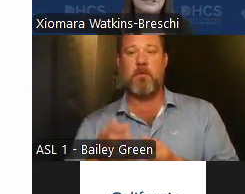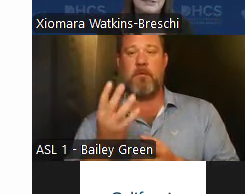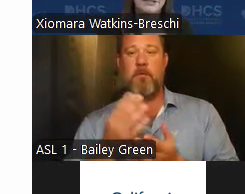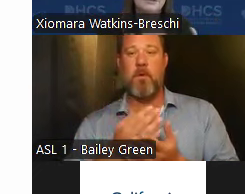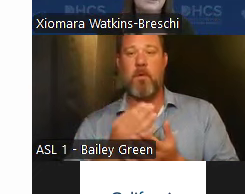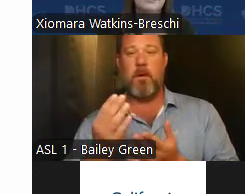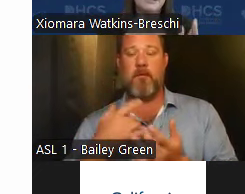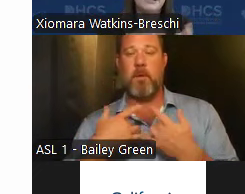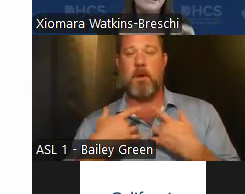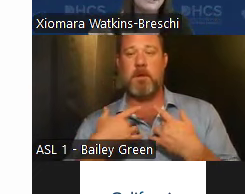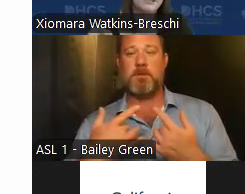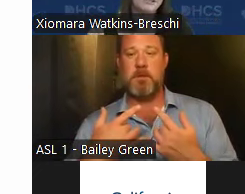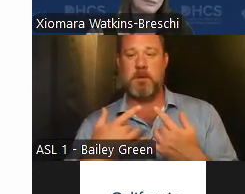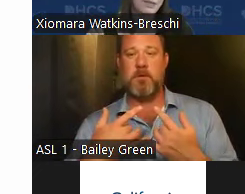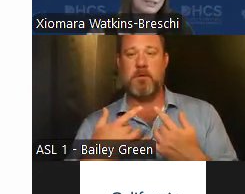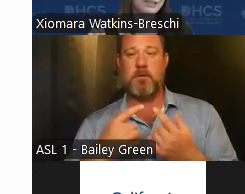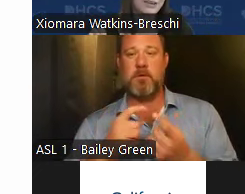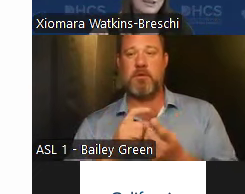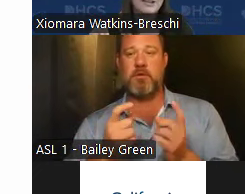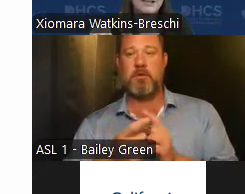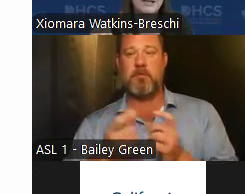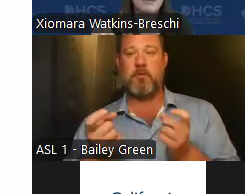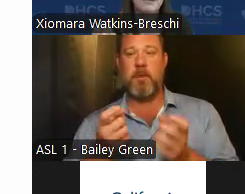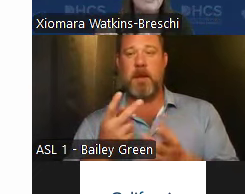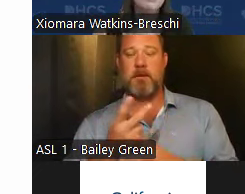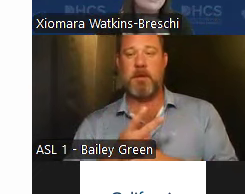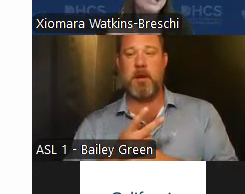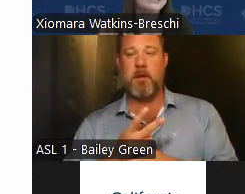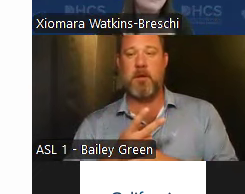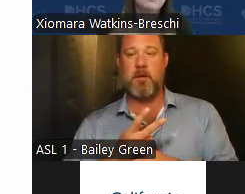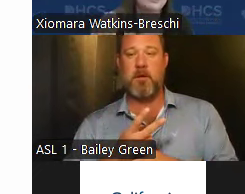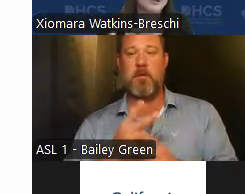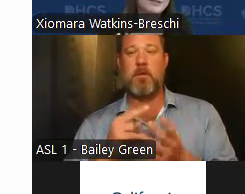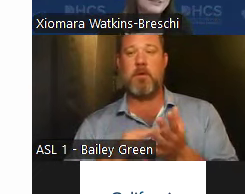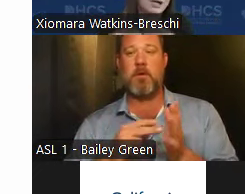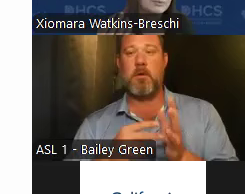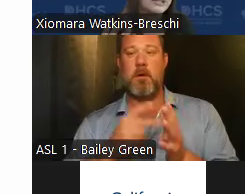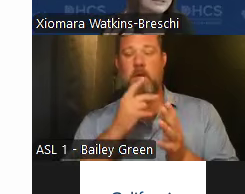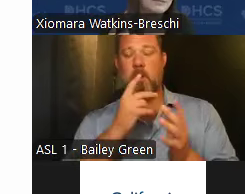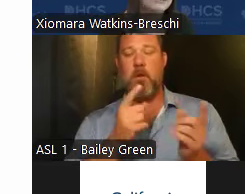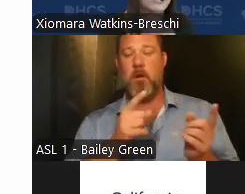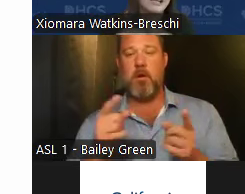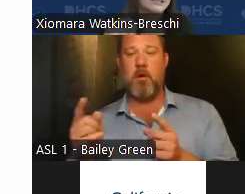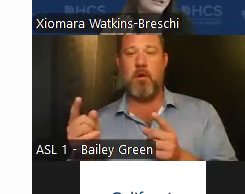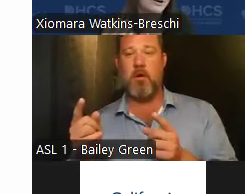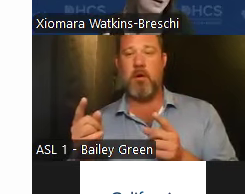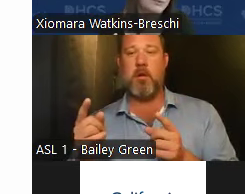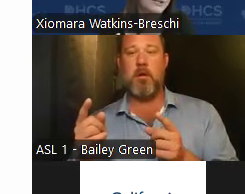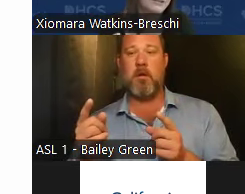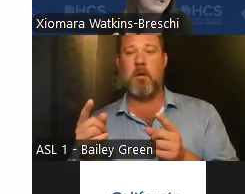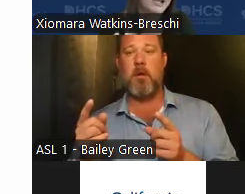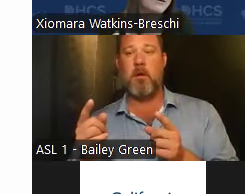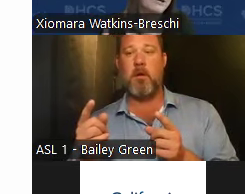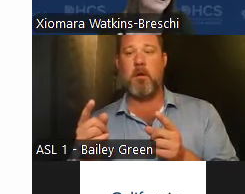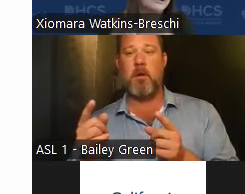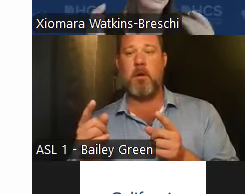that we're considering to lift and shift into the managed care, which means that we will concurrently operate the waivers as they are